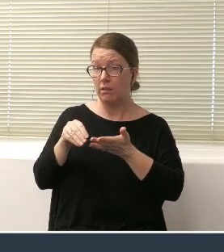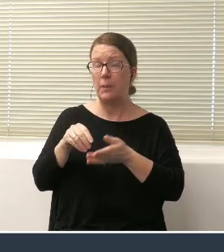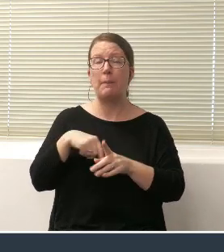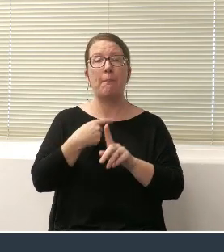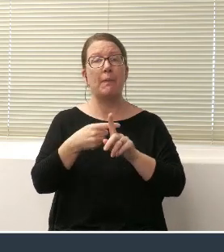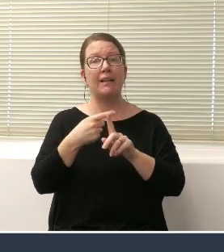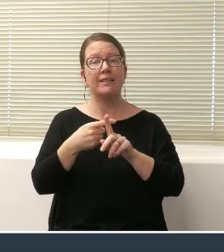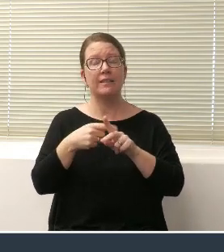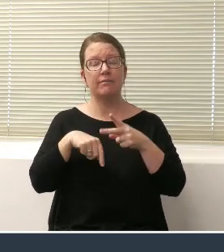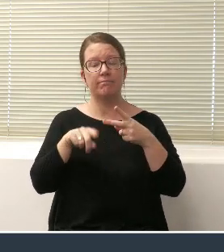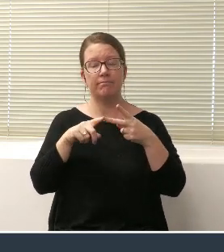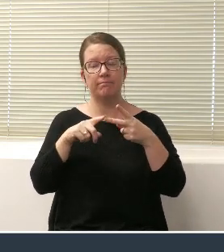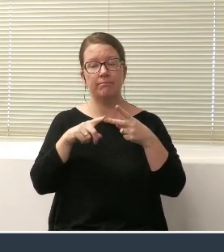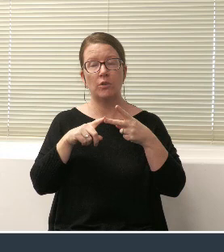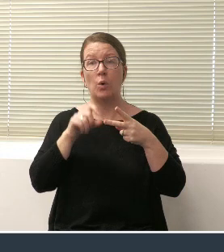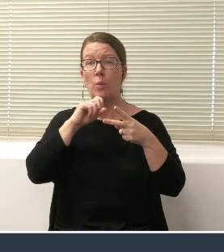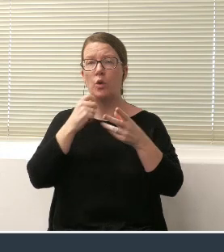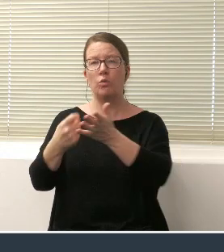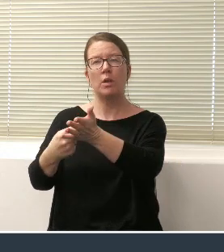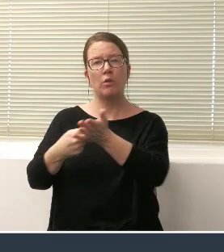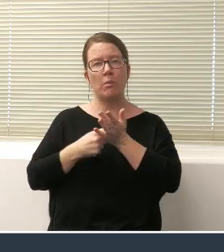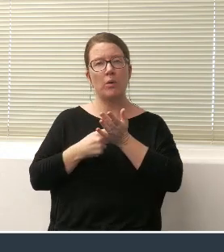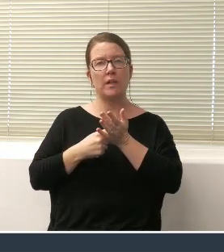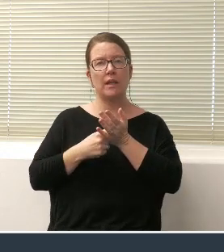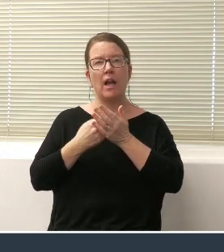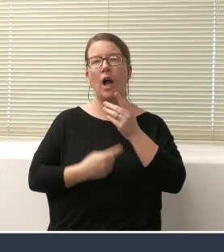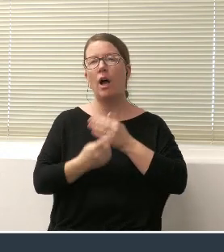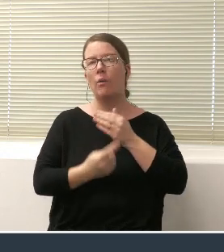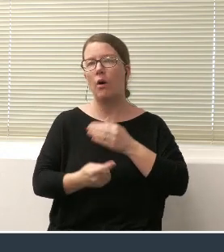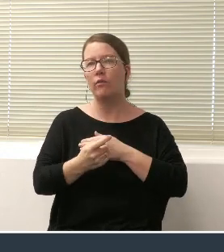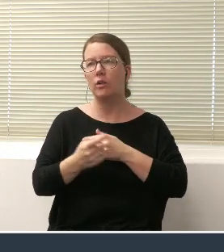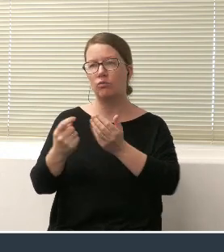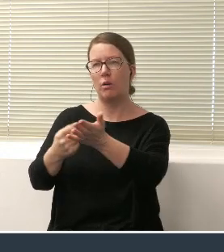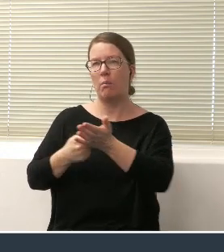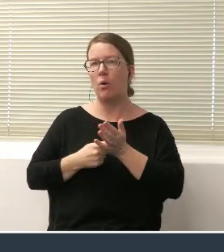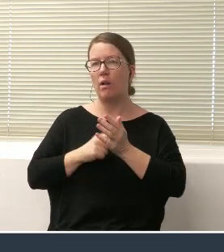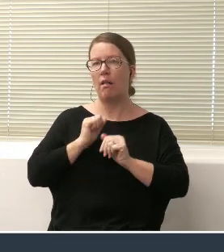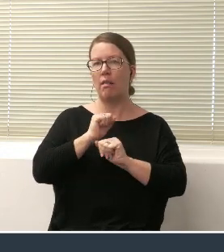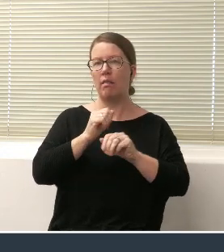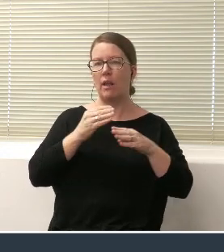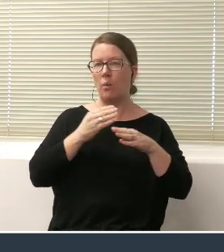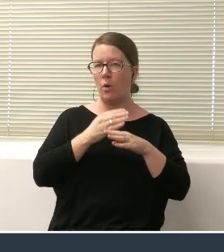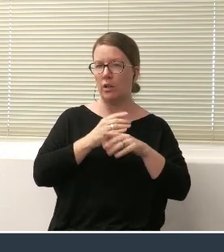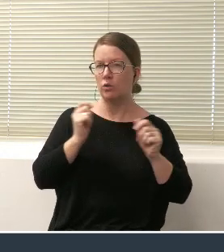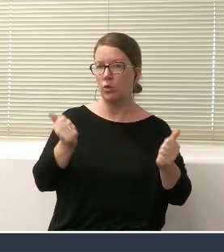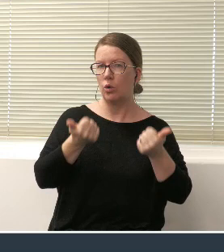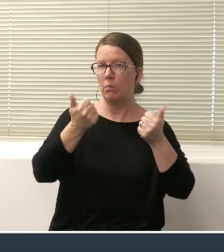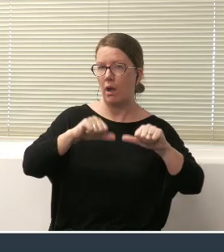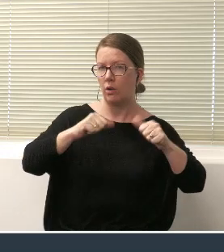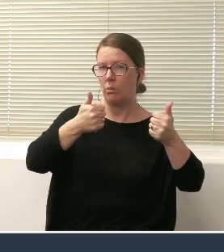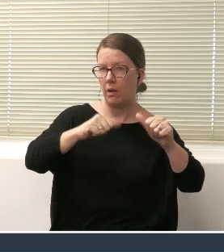to us how often as to how they are doing in the plan for 3 years that they're going to make a